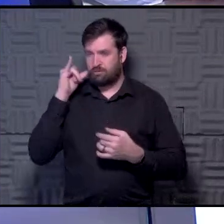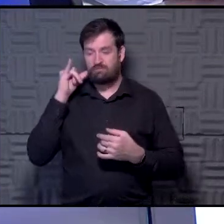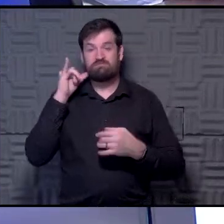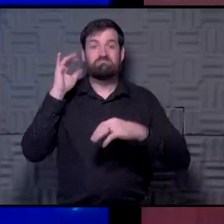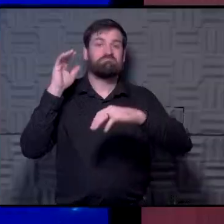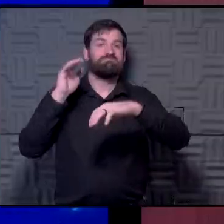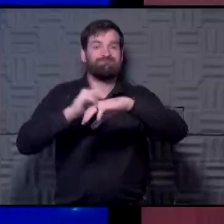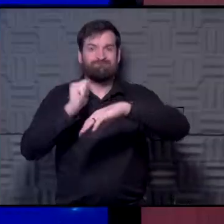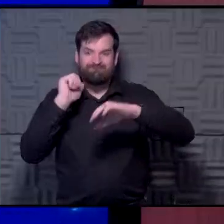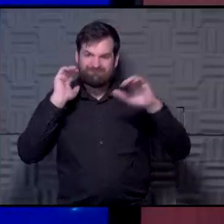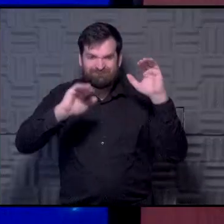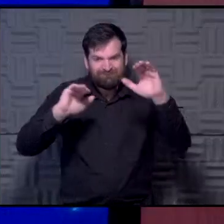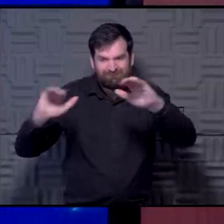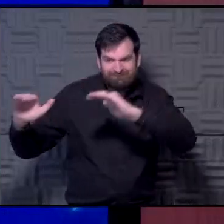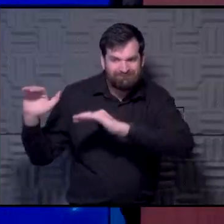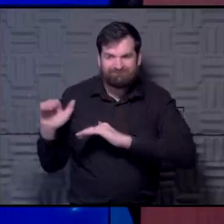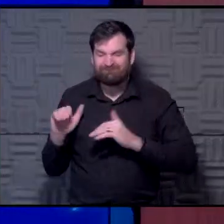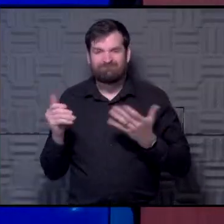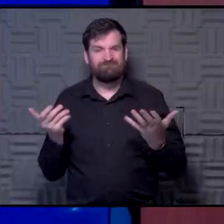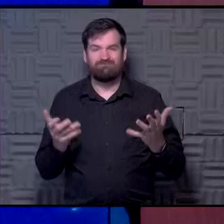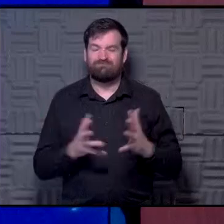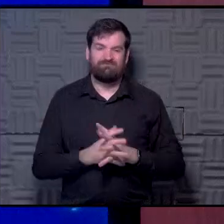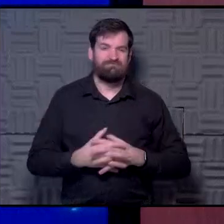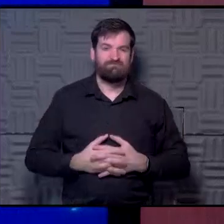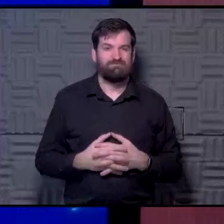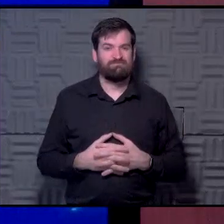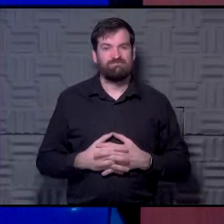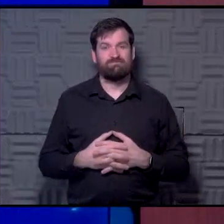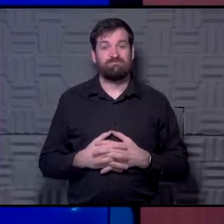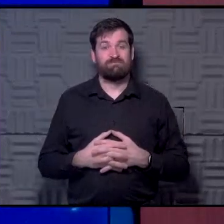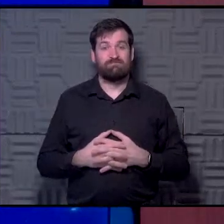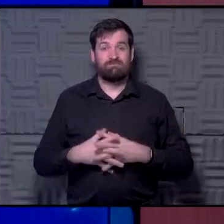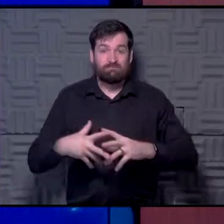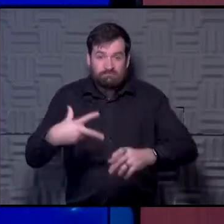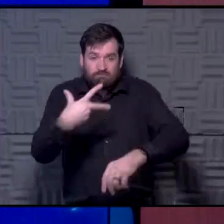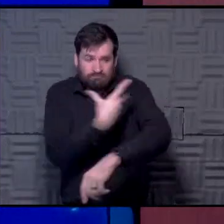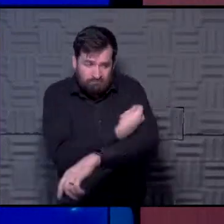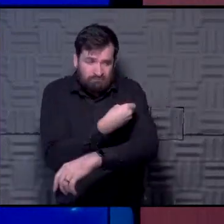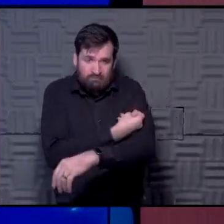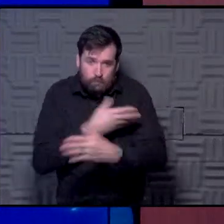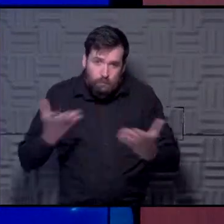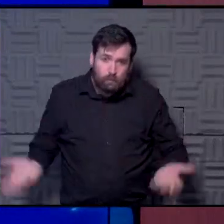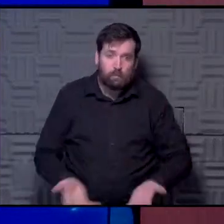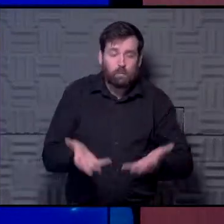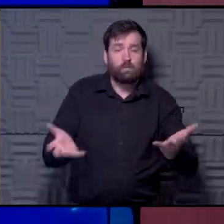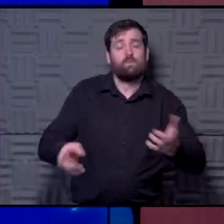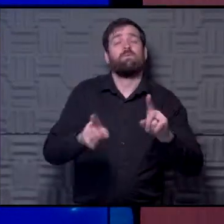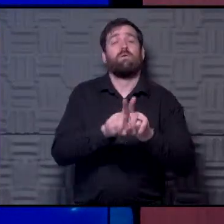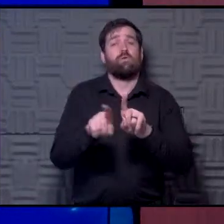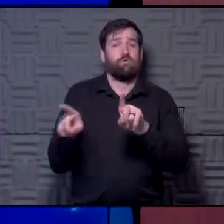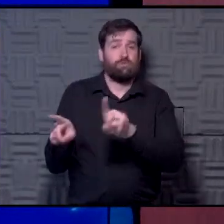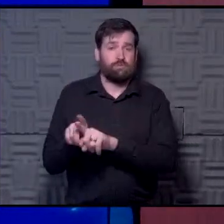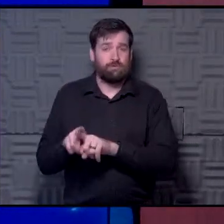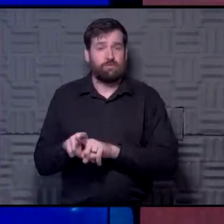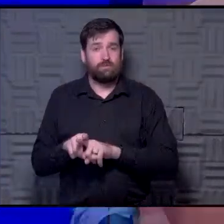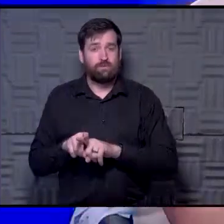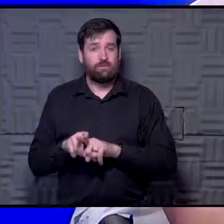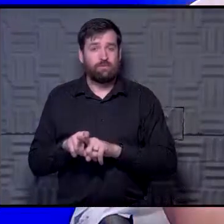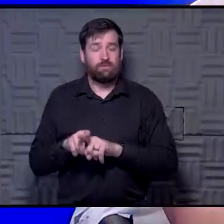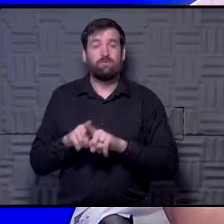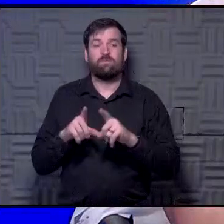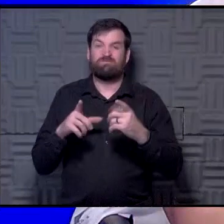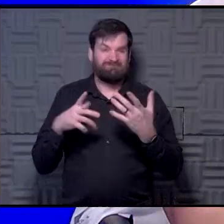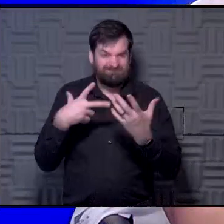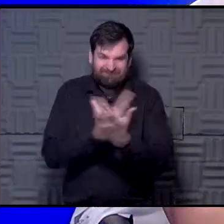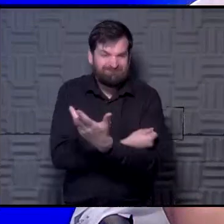and I mean that in every possible way, to get your arm up, to get your vaccination, but also a call to be vaccinated. Yeah. It is a